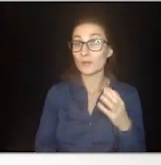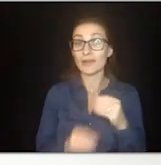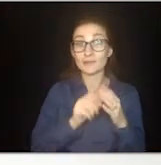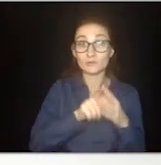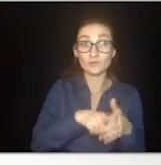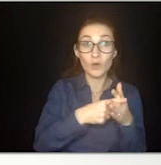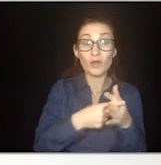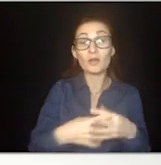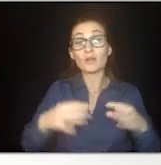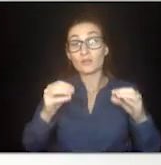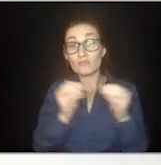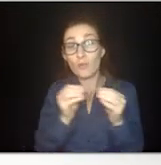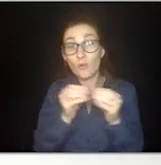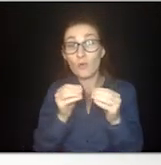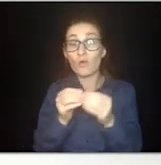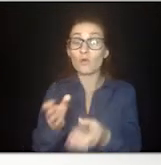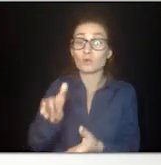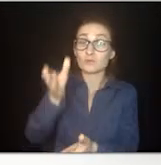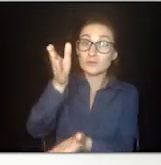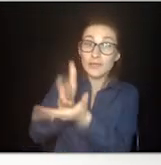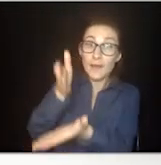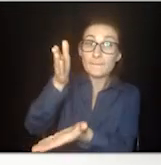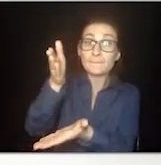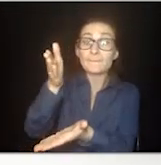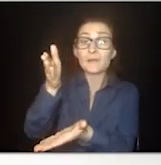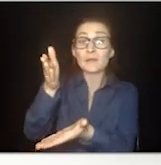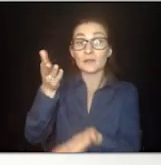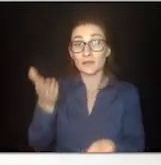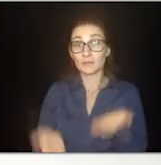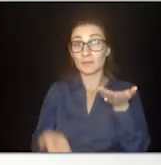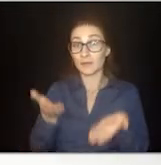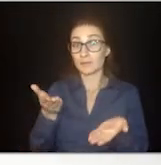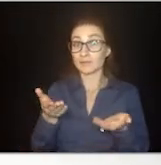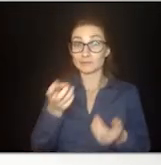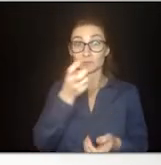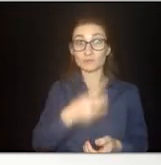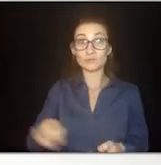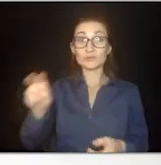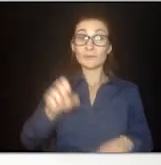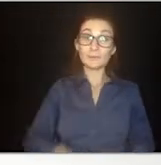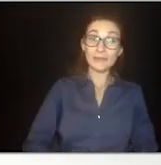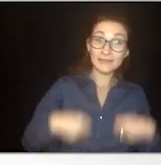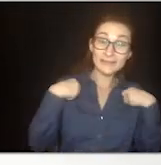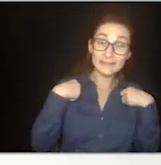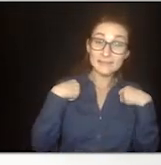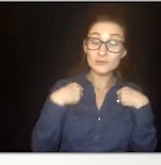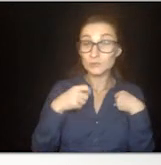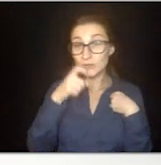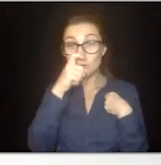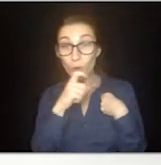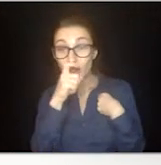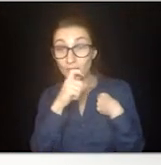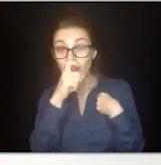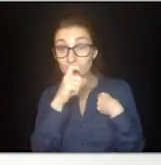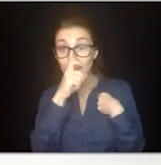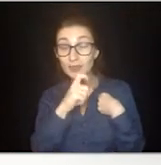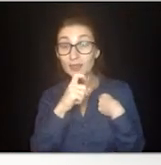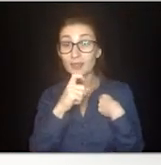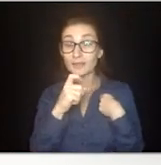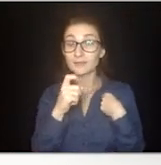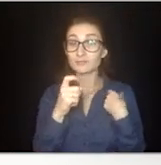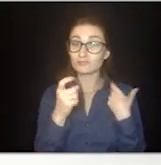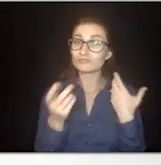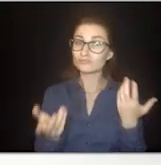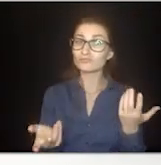for more, you add the sign for stop. You can maybe then transition from the blanket to a doll, a baby doll